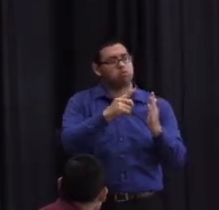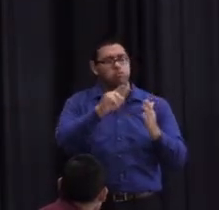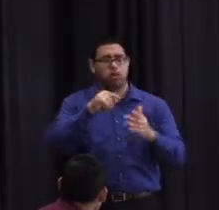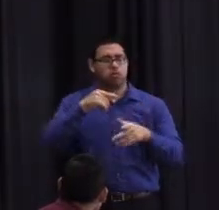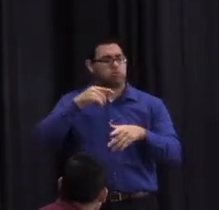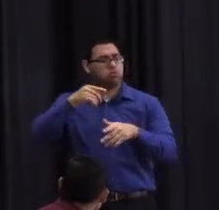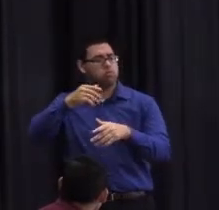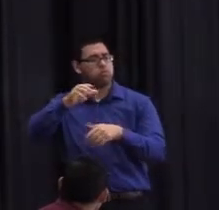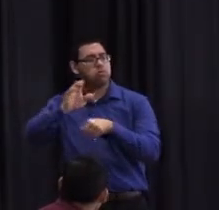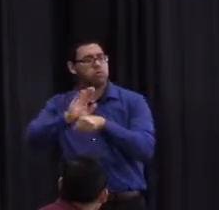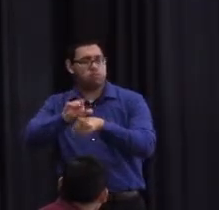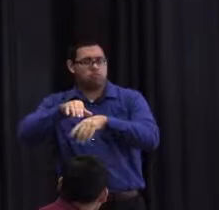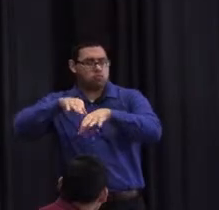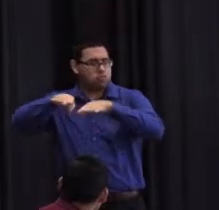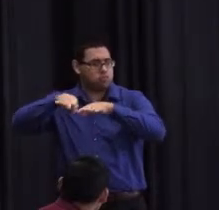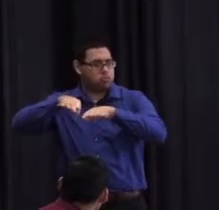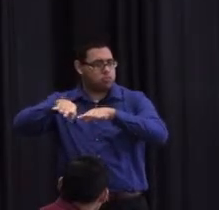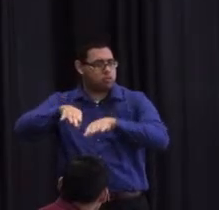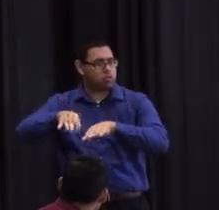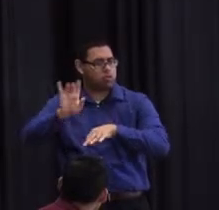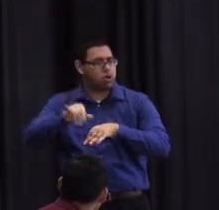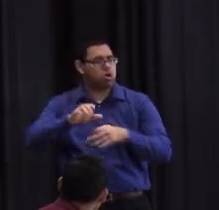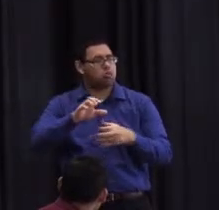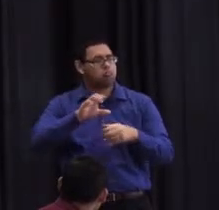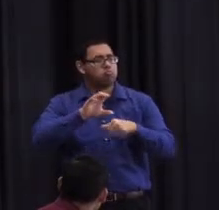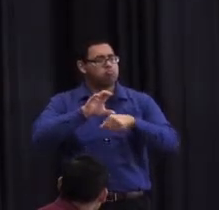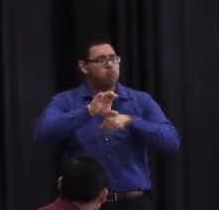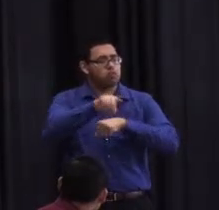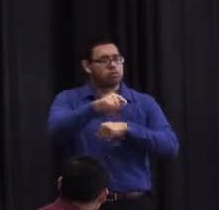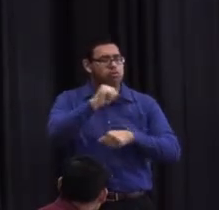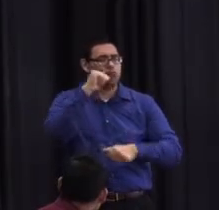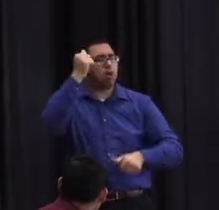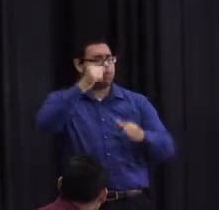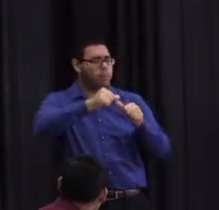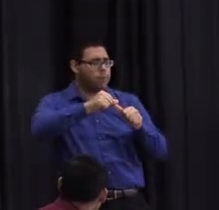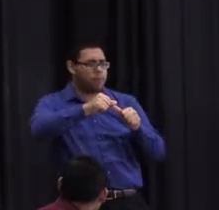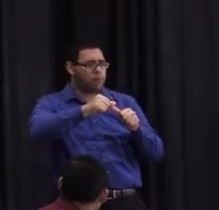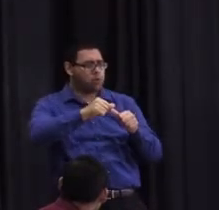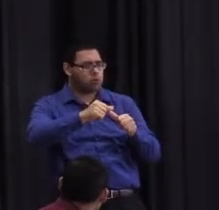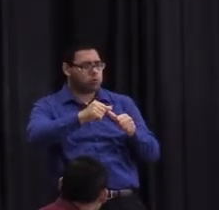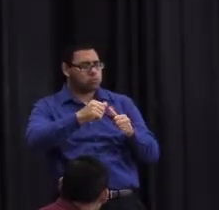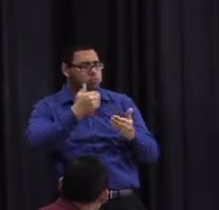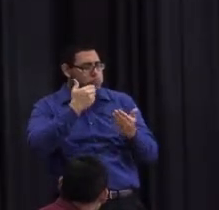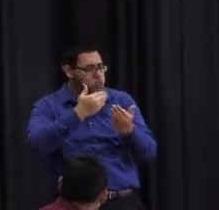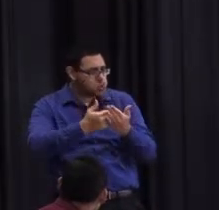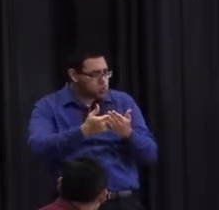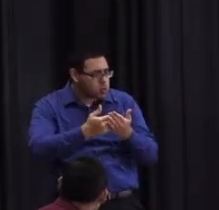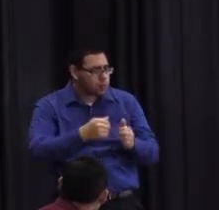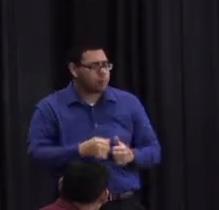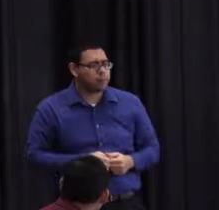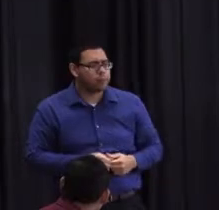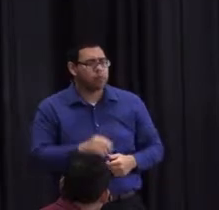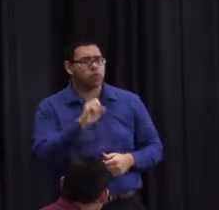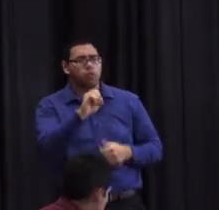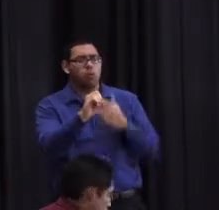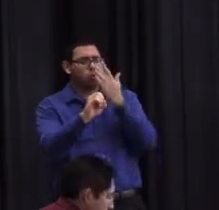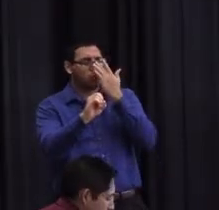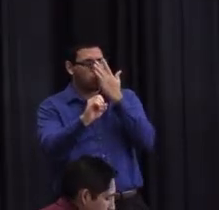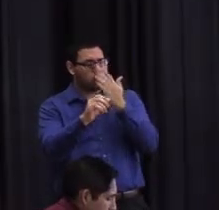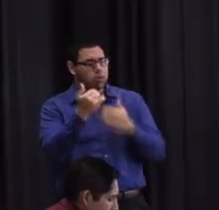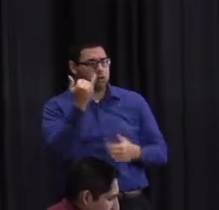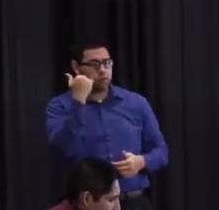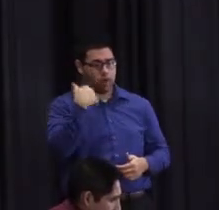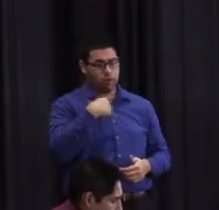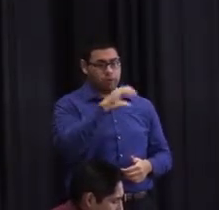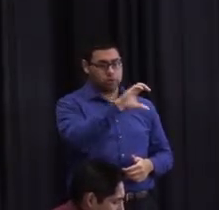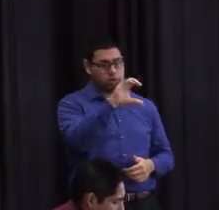to you and it causes you to not remember it as well. So, having closed